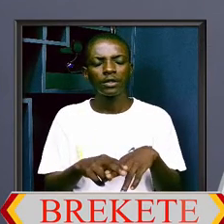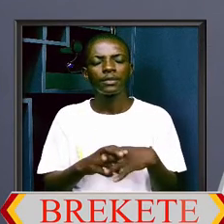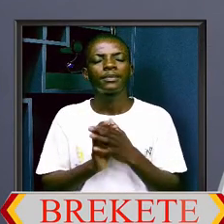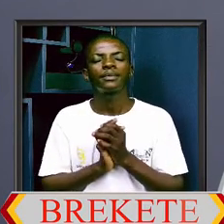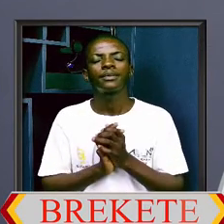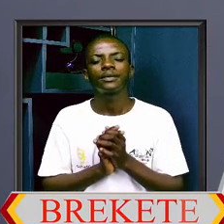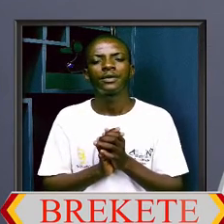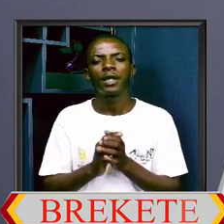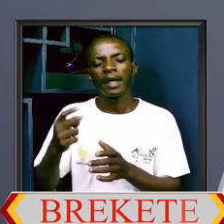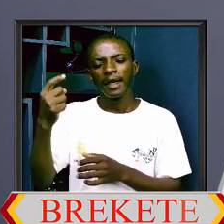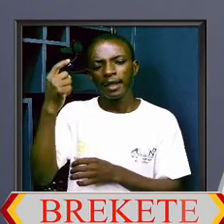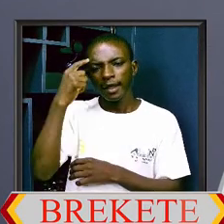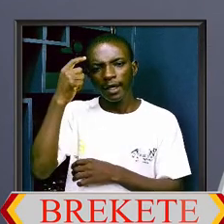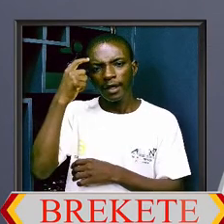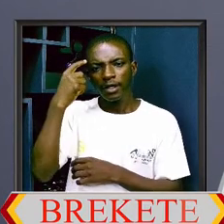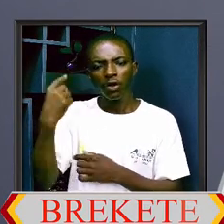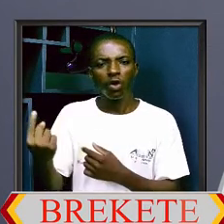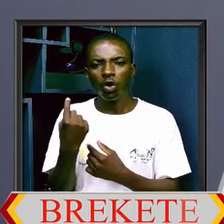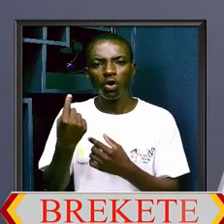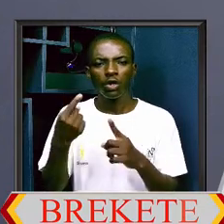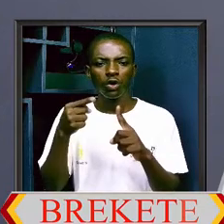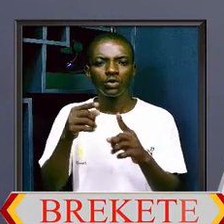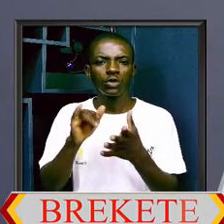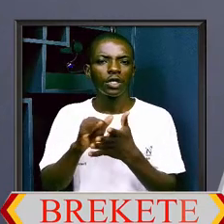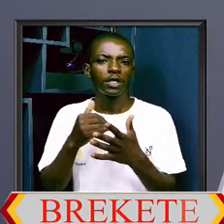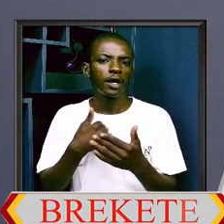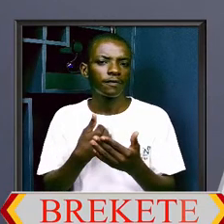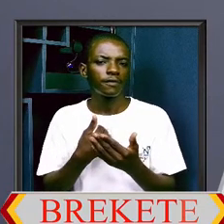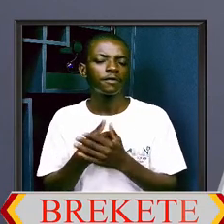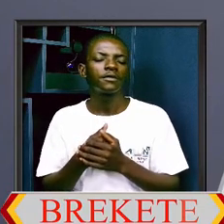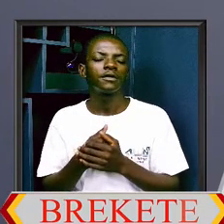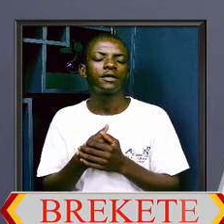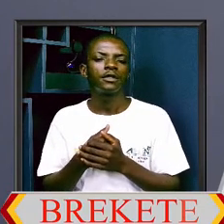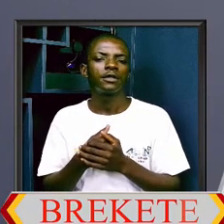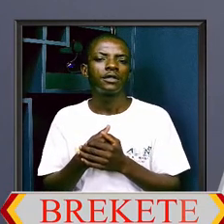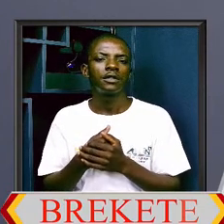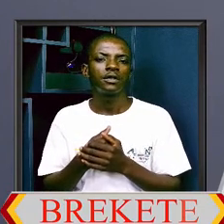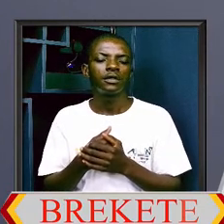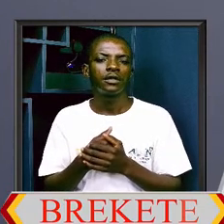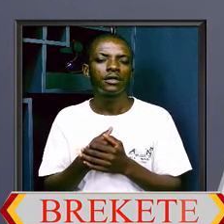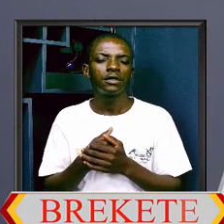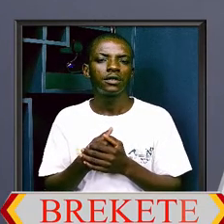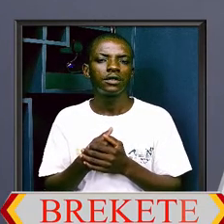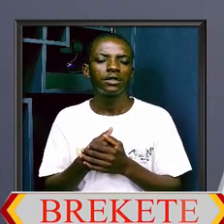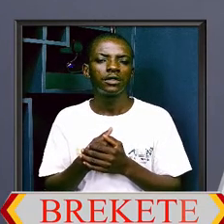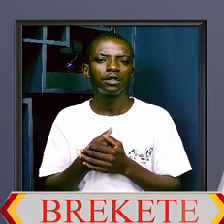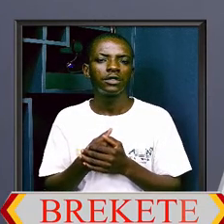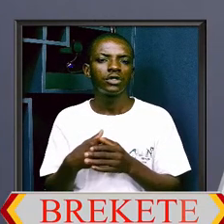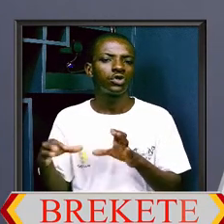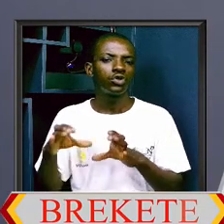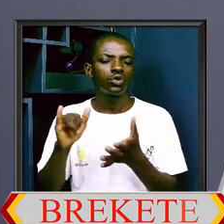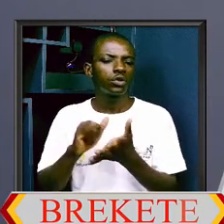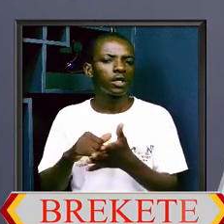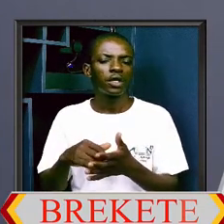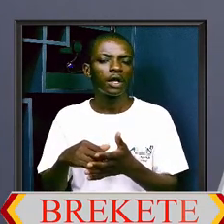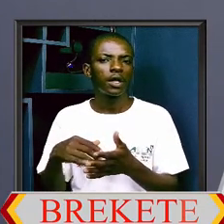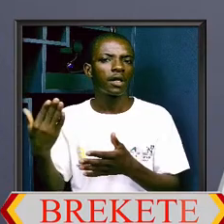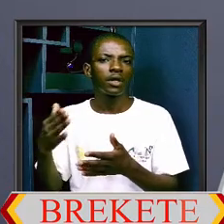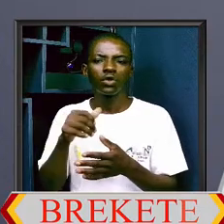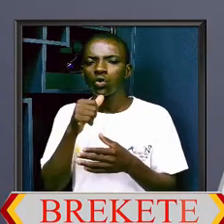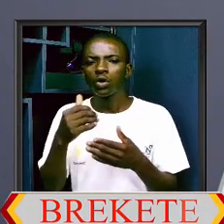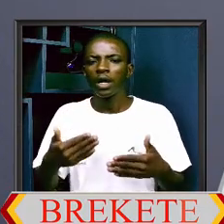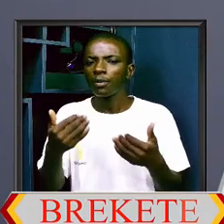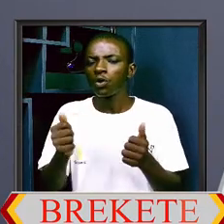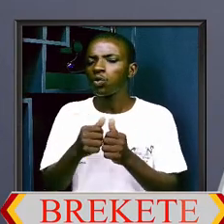down she go think the only option where she get she they do that thing she's not happy